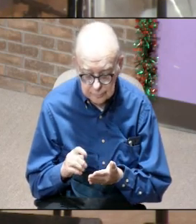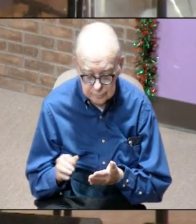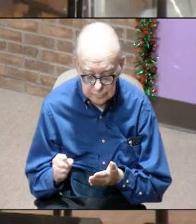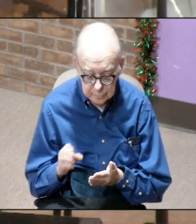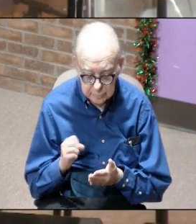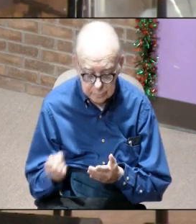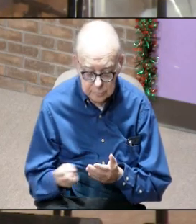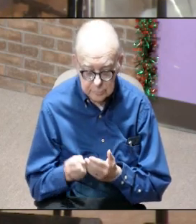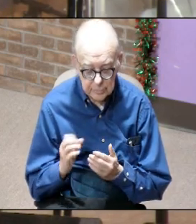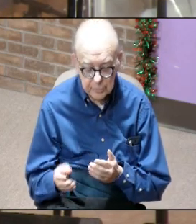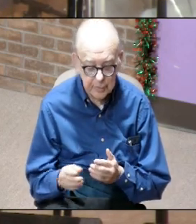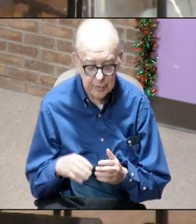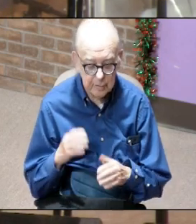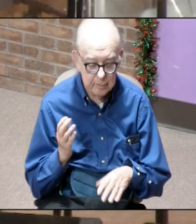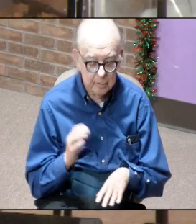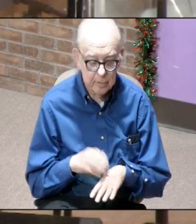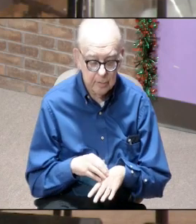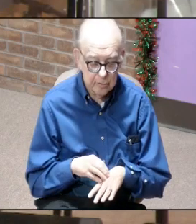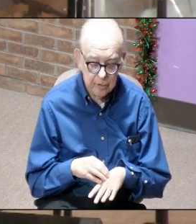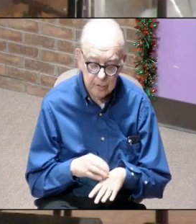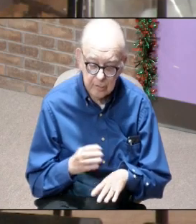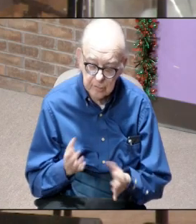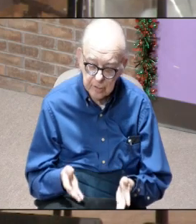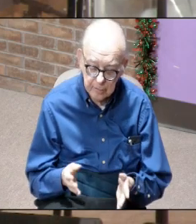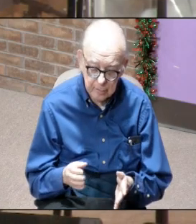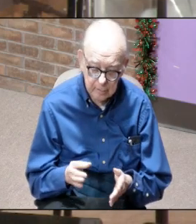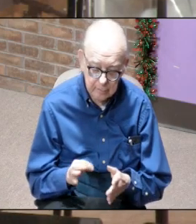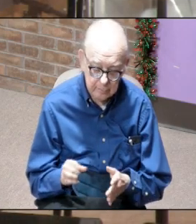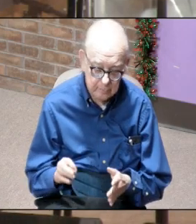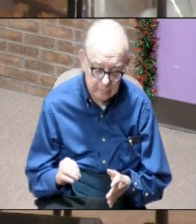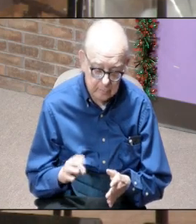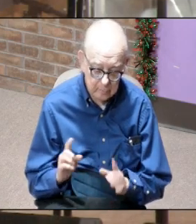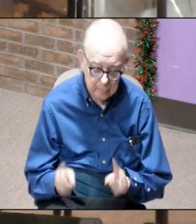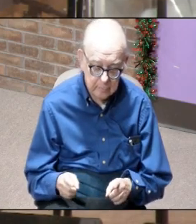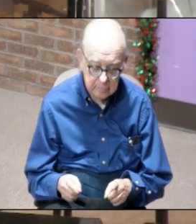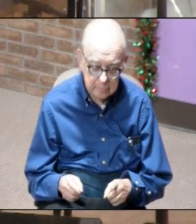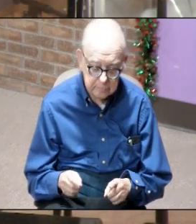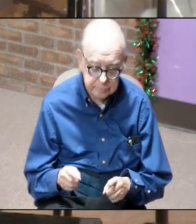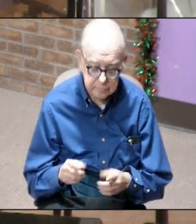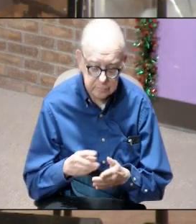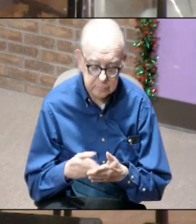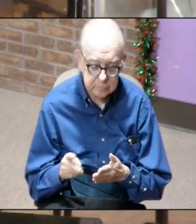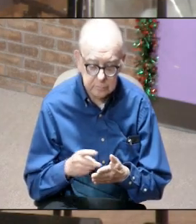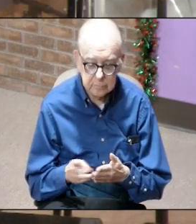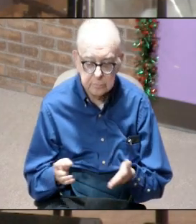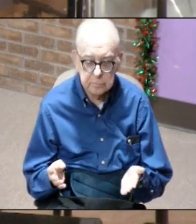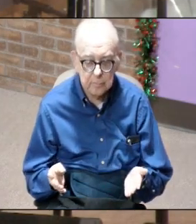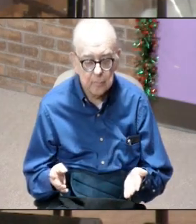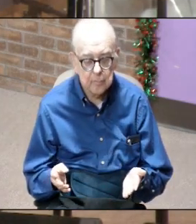to the general fund. So all your money that you pay into Social Security goes in to pay